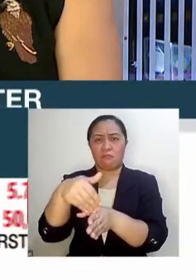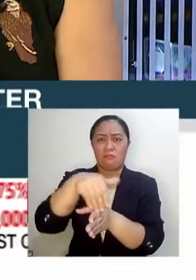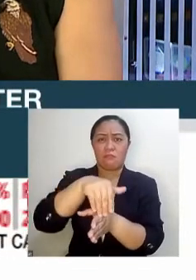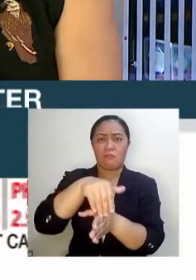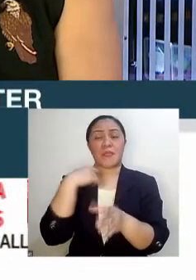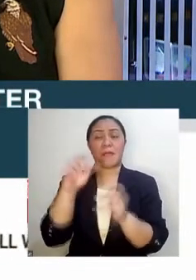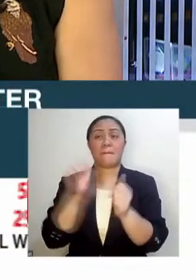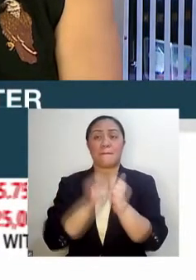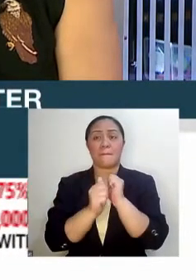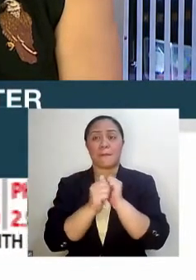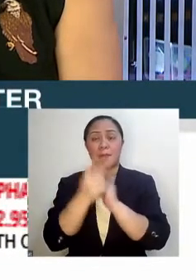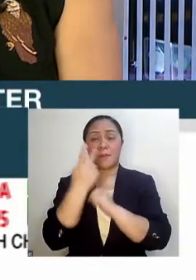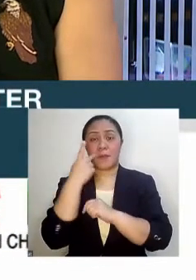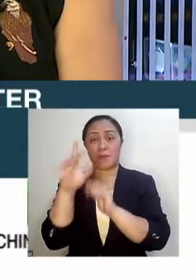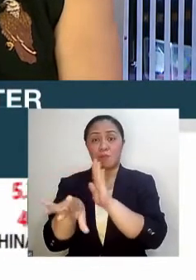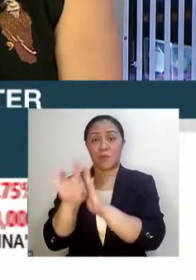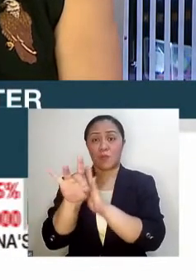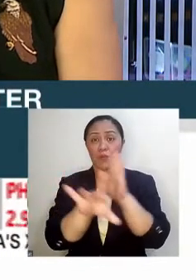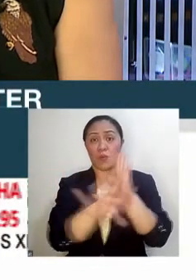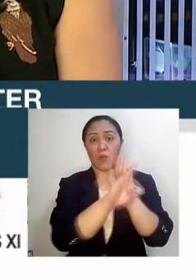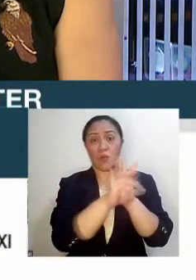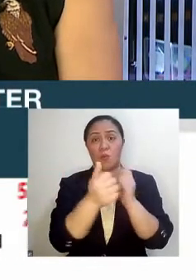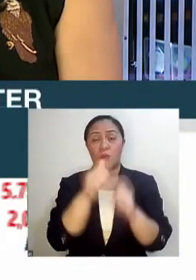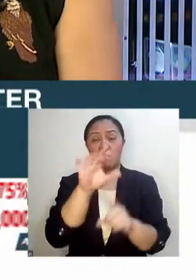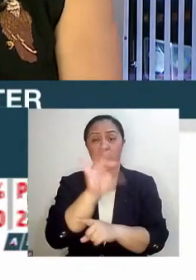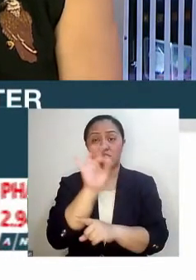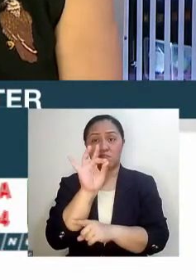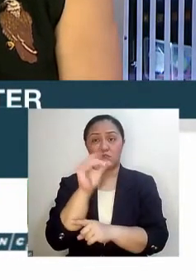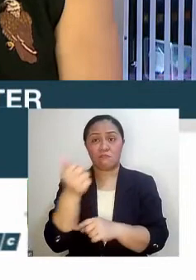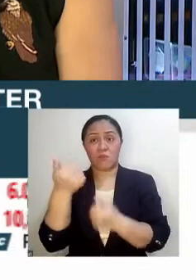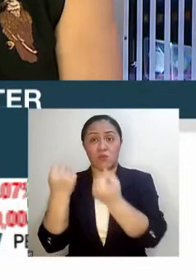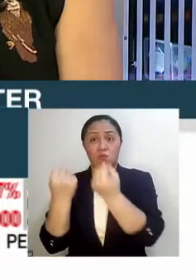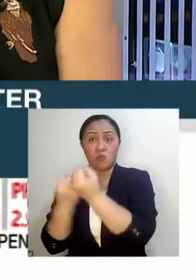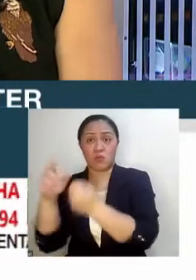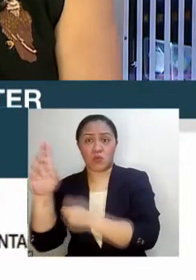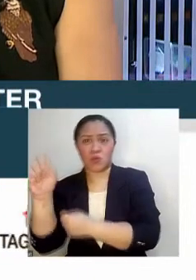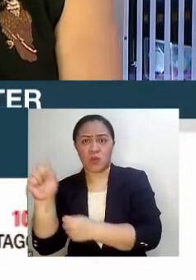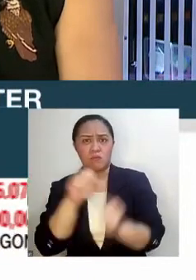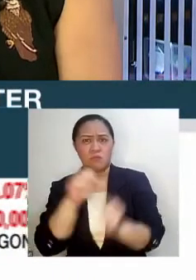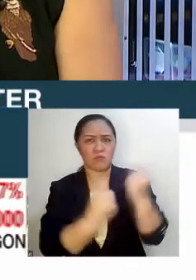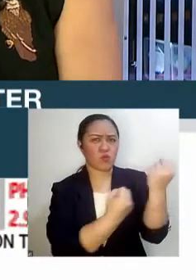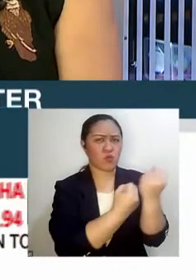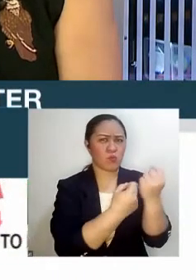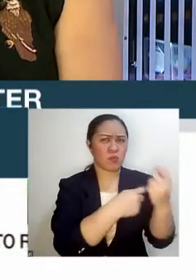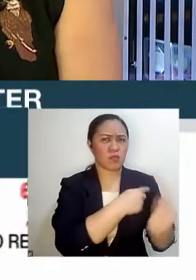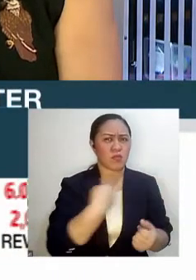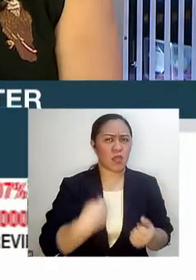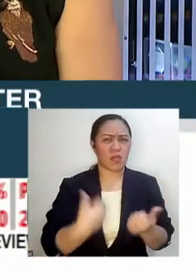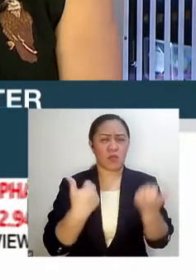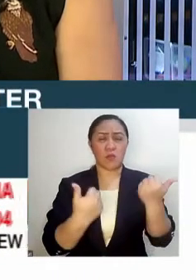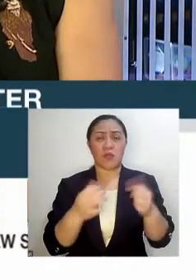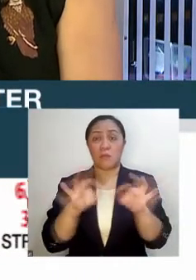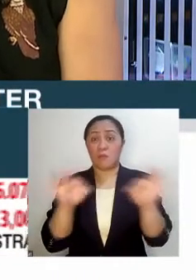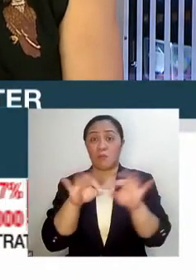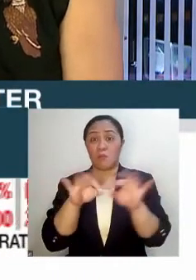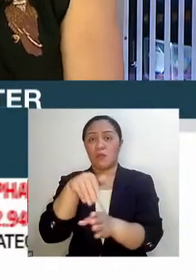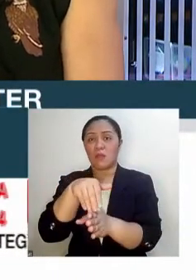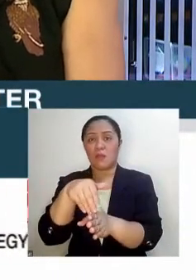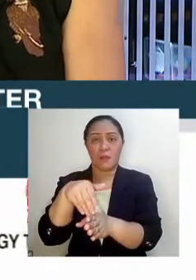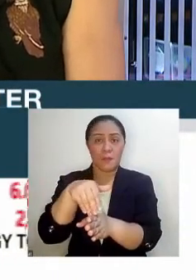choose between supporting the US or supporting China. I think we should balance our relationships with them.